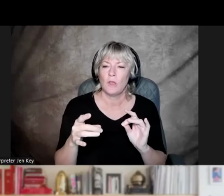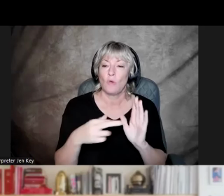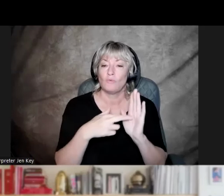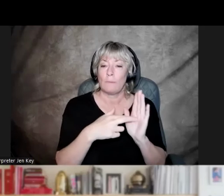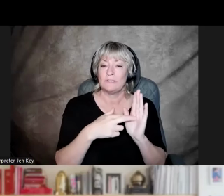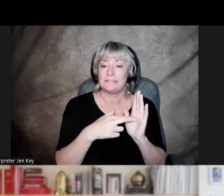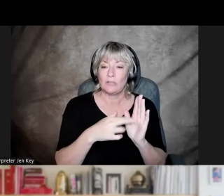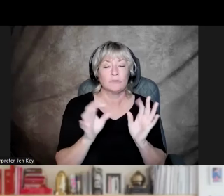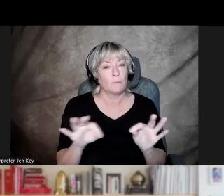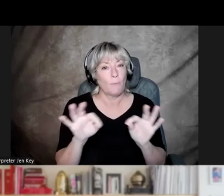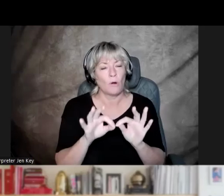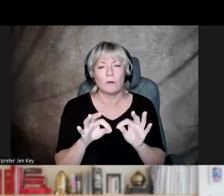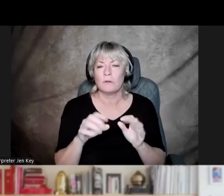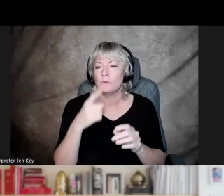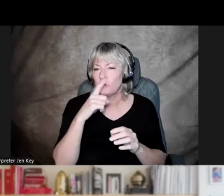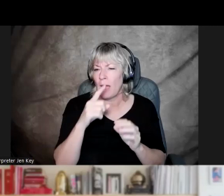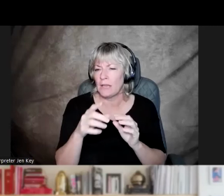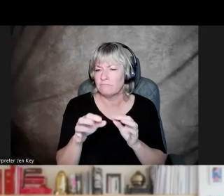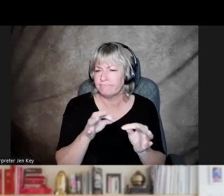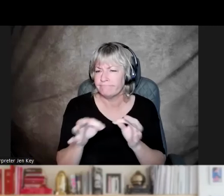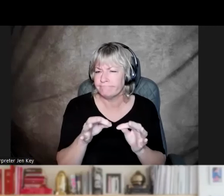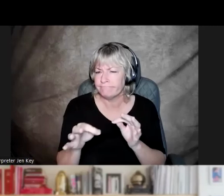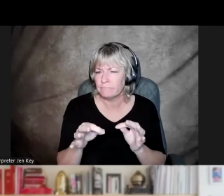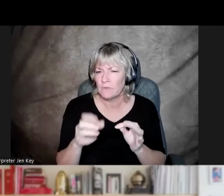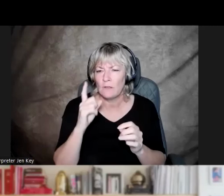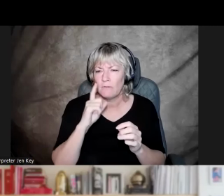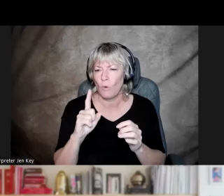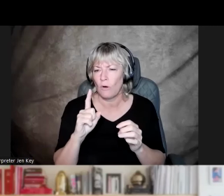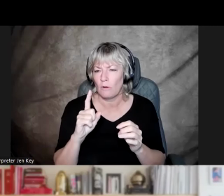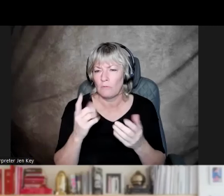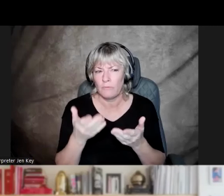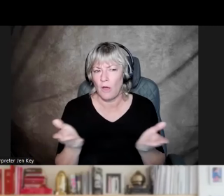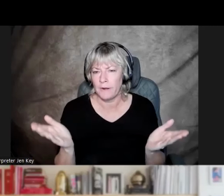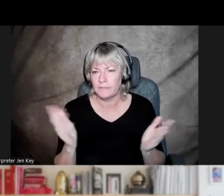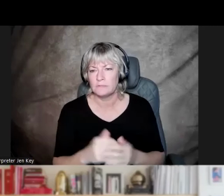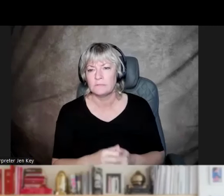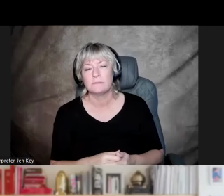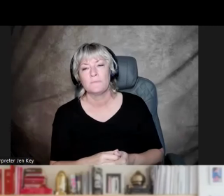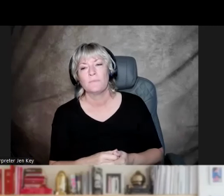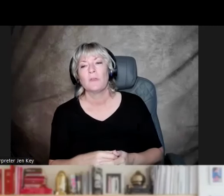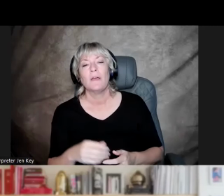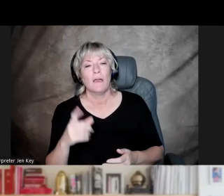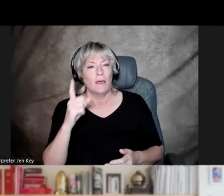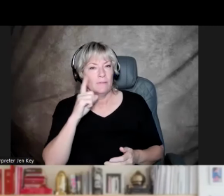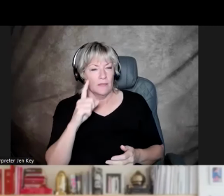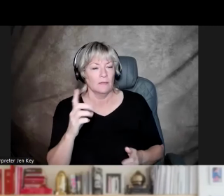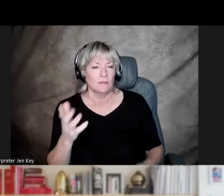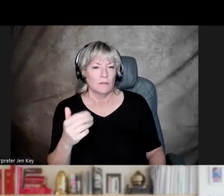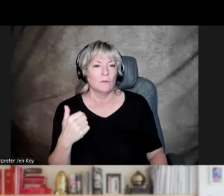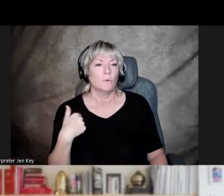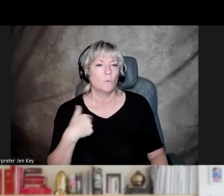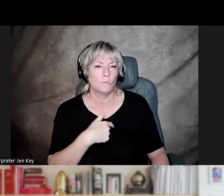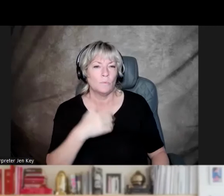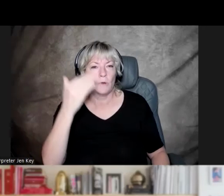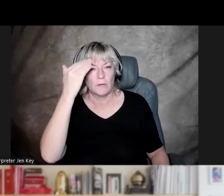representation matters. Can you just talk about that really briefly for our audience? Sure. Well, and I think in that sense, we know that